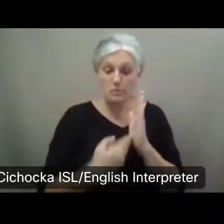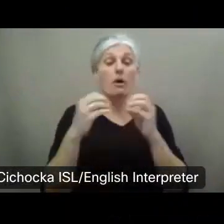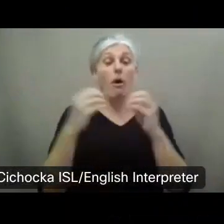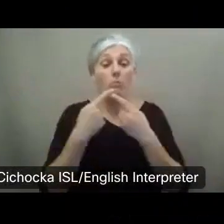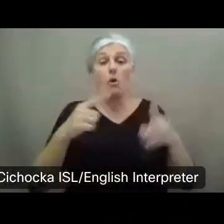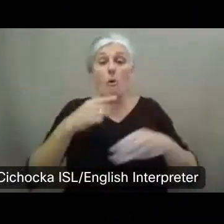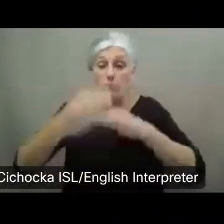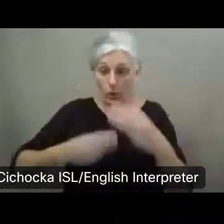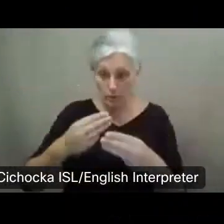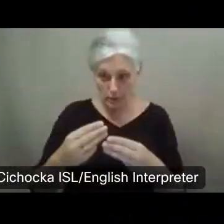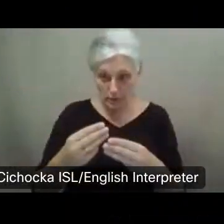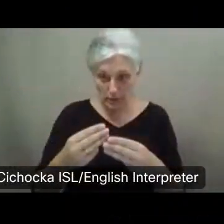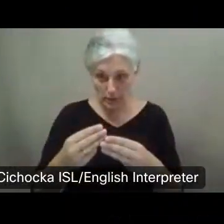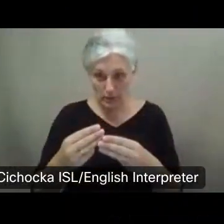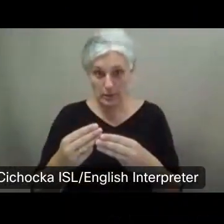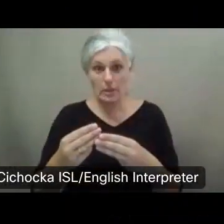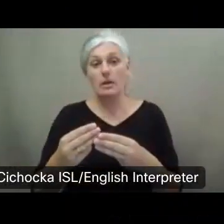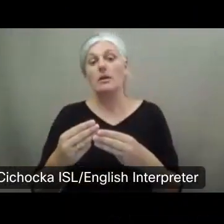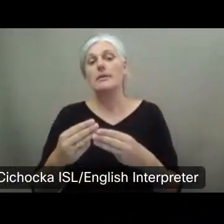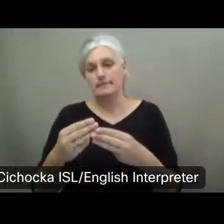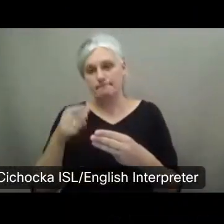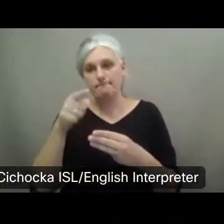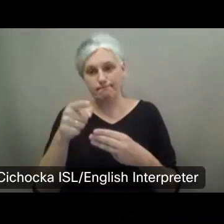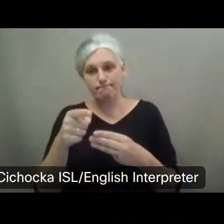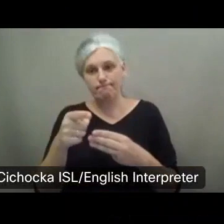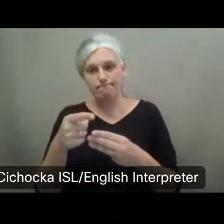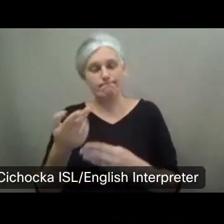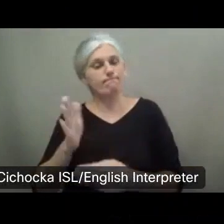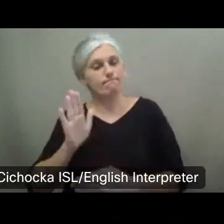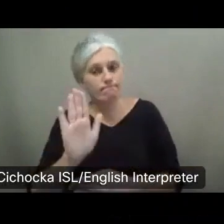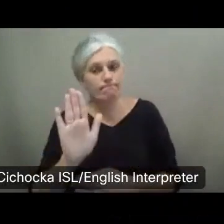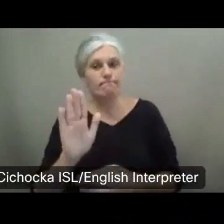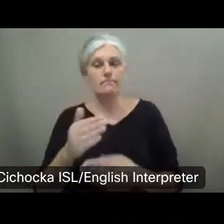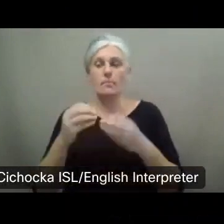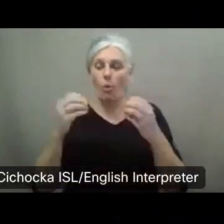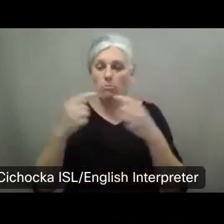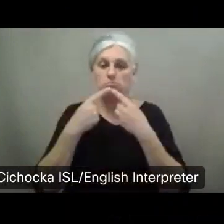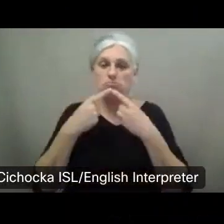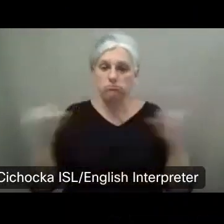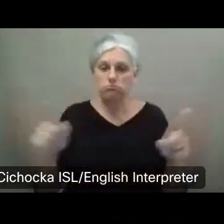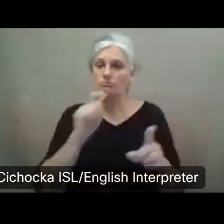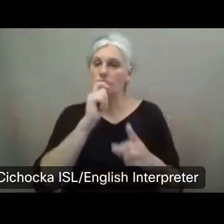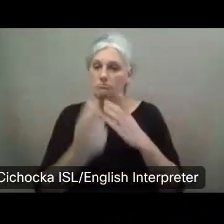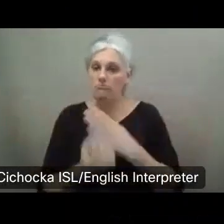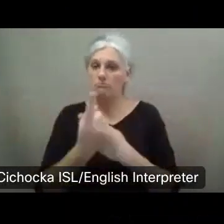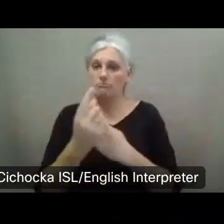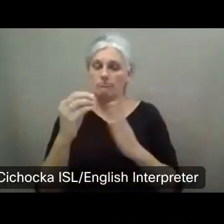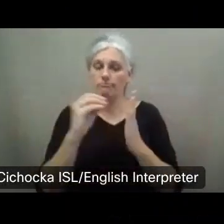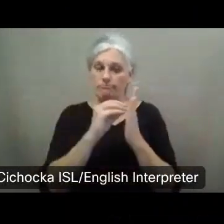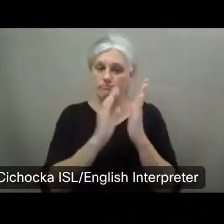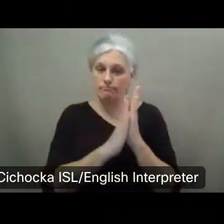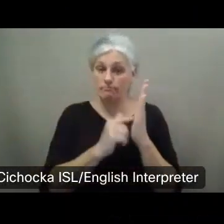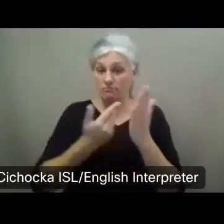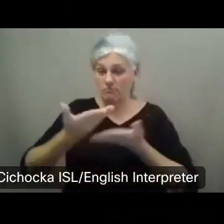process. I suppose it puts that obligation to make an open disclosure of notifiable incidents that have been discussed here